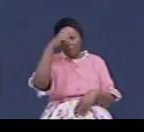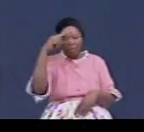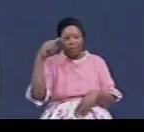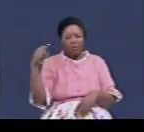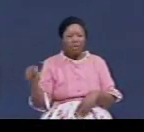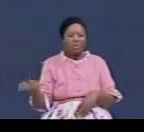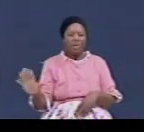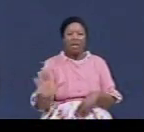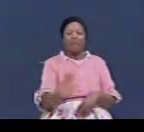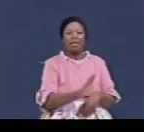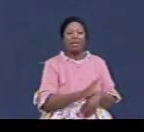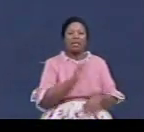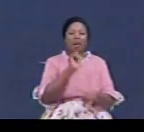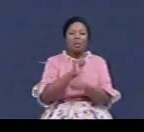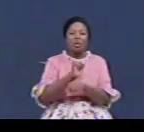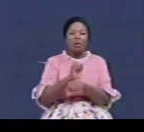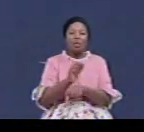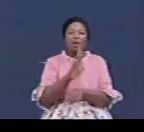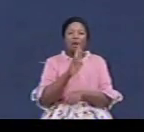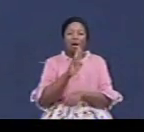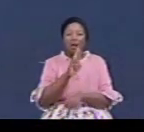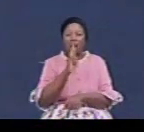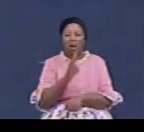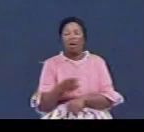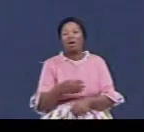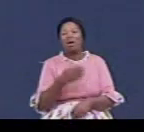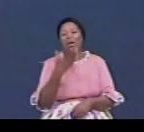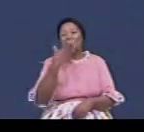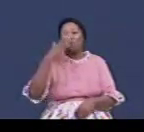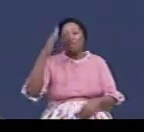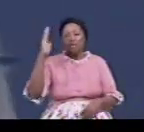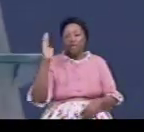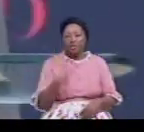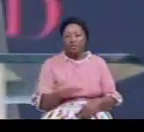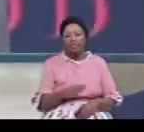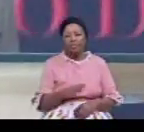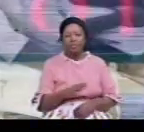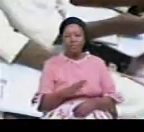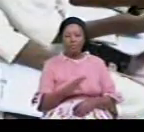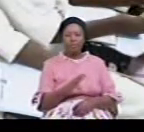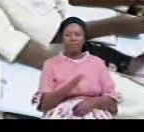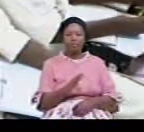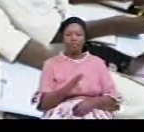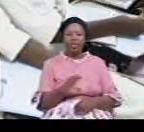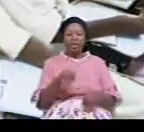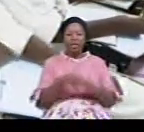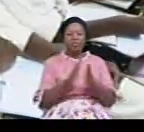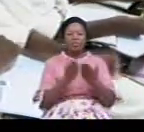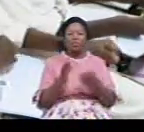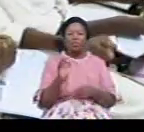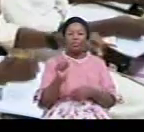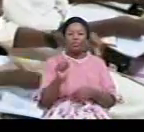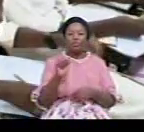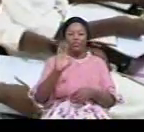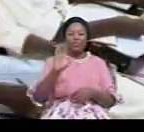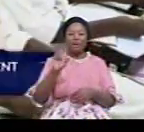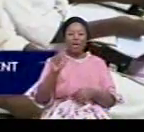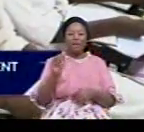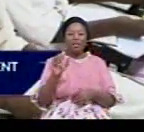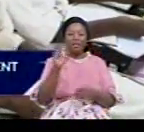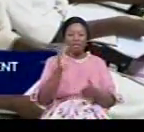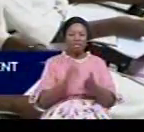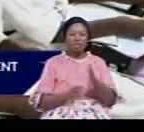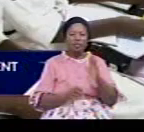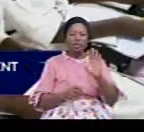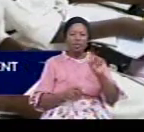their deeds were evil. We look at Acts of the Apostles chapter 20, and I'm reading from